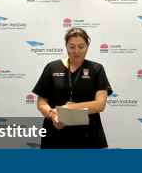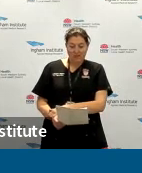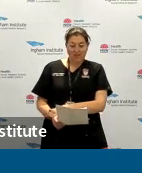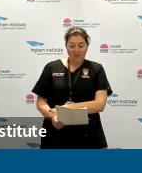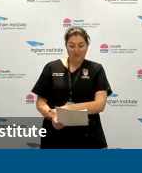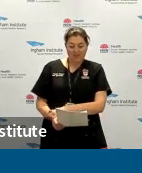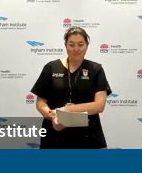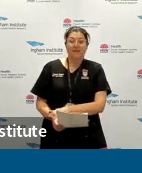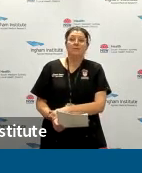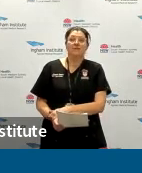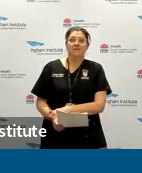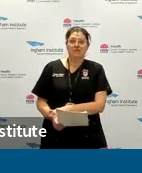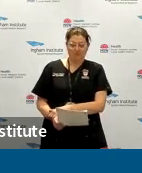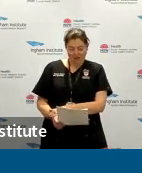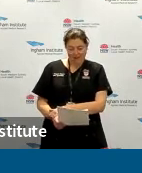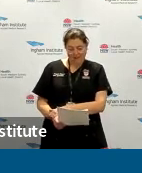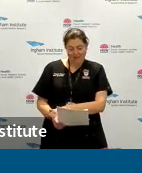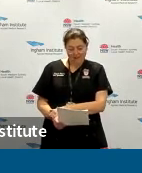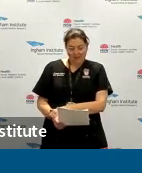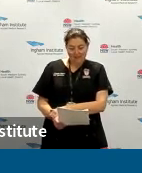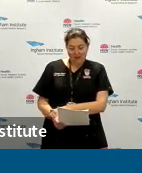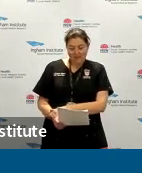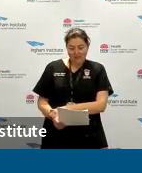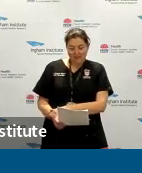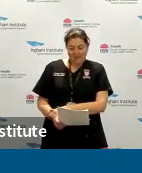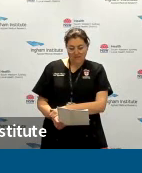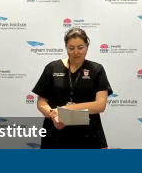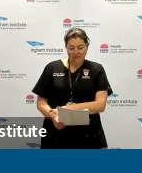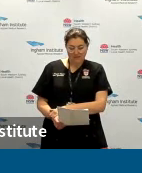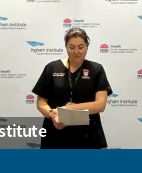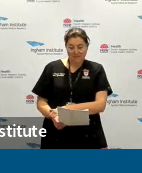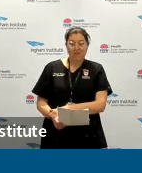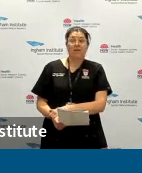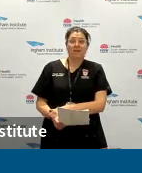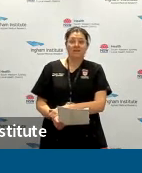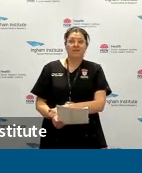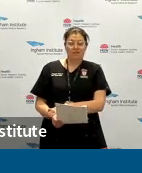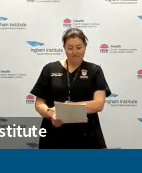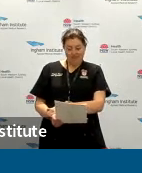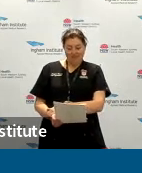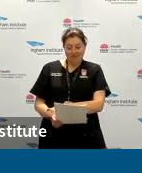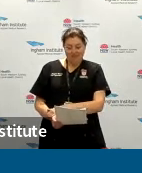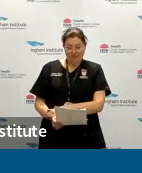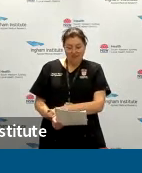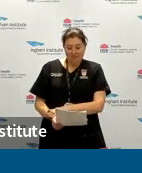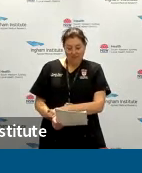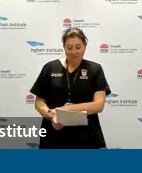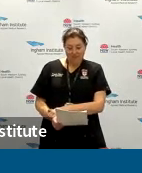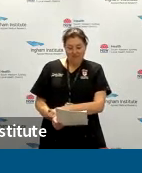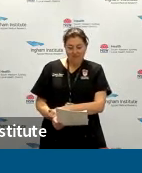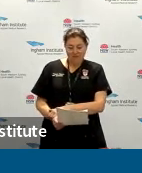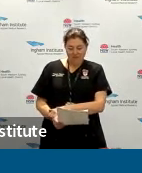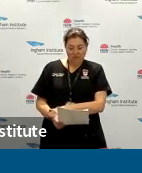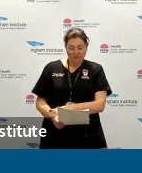I'm chairing today's event with Professor Jon Hyett. It is my pleasure to invite Mr. Daryl Harkness, the Chief Executive of the